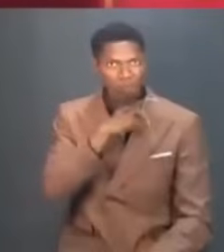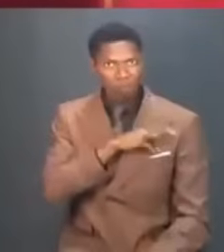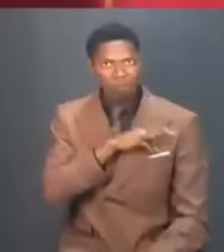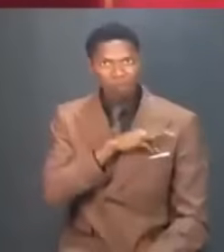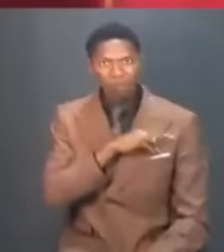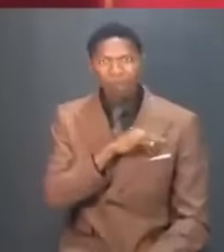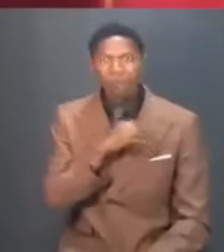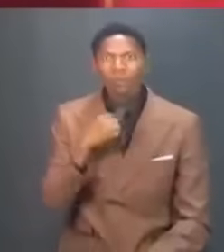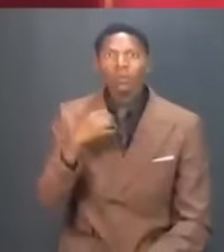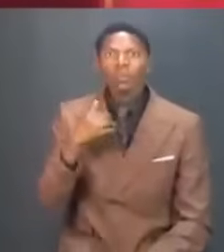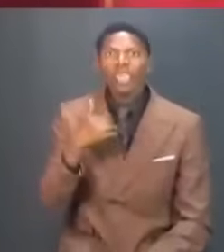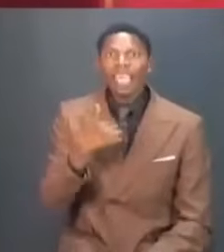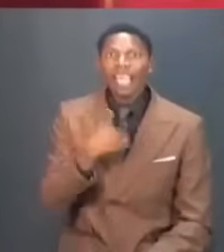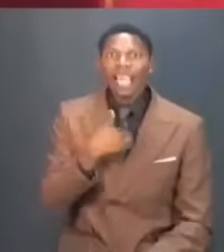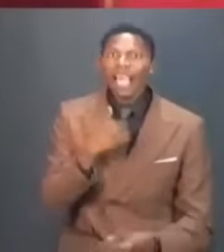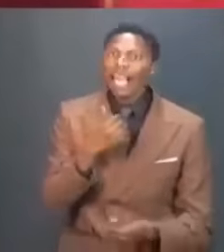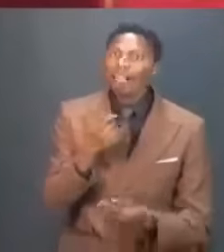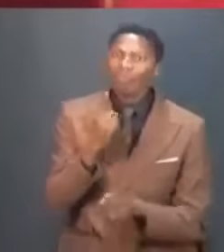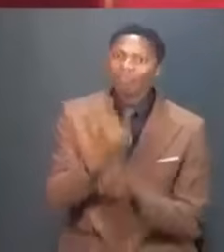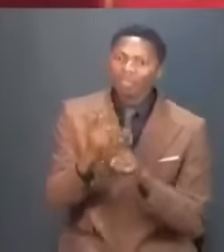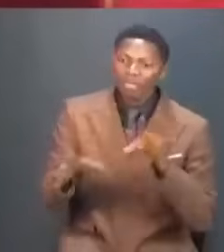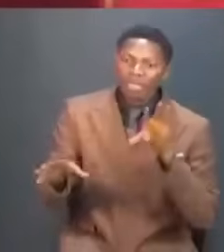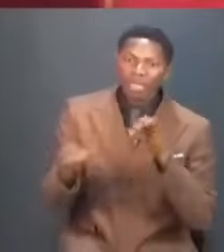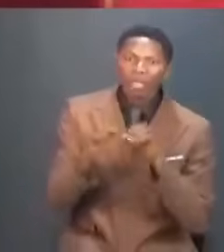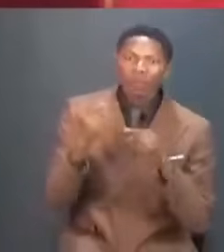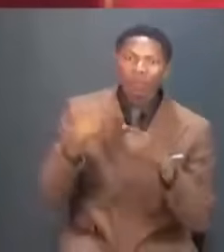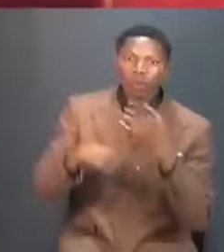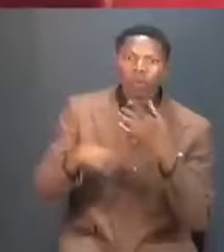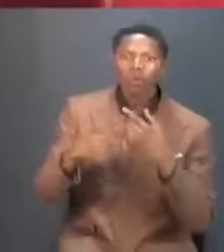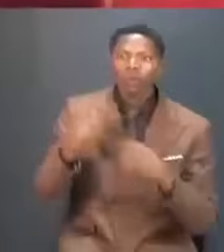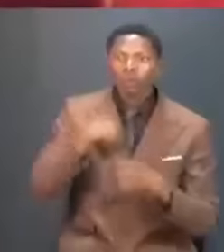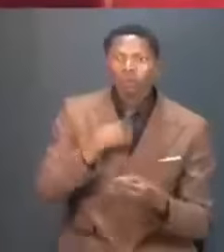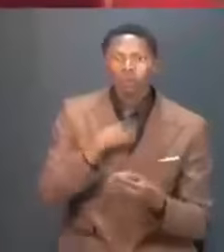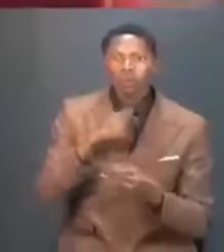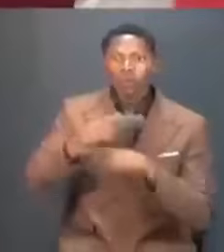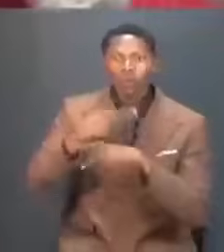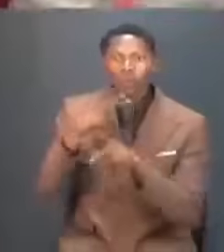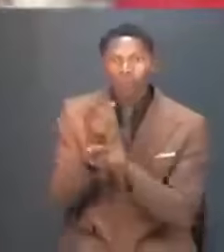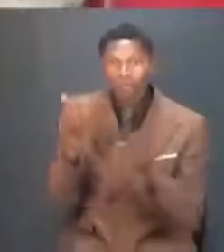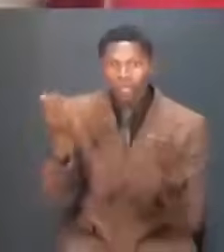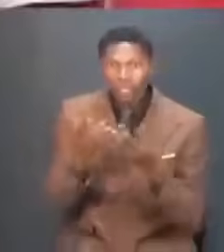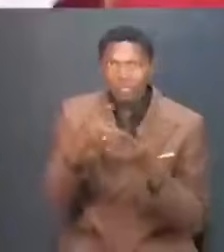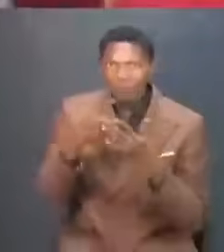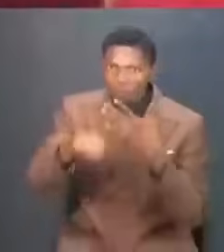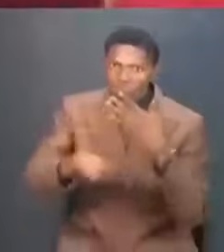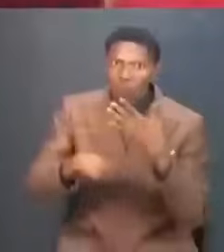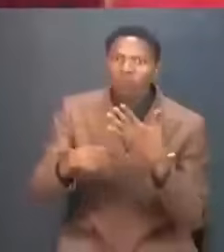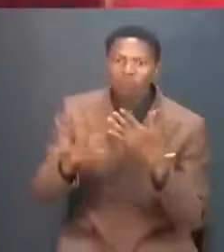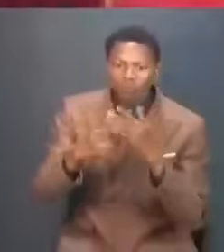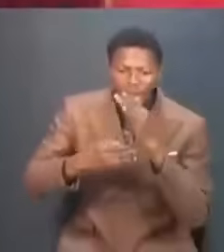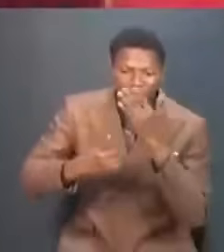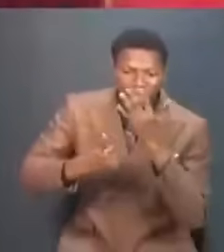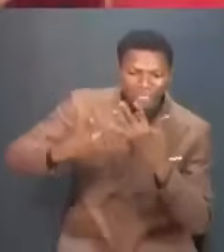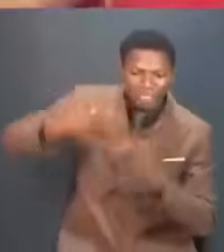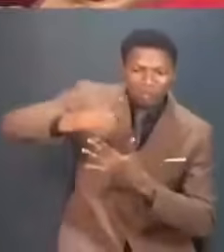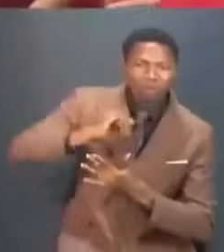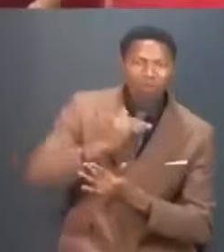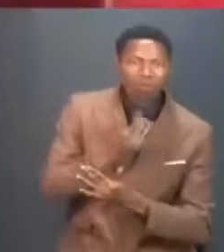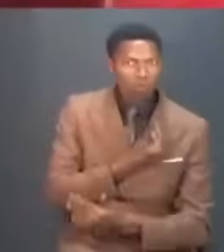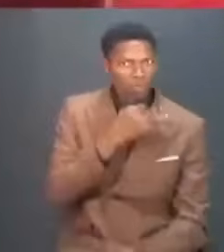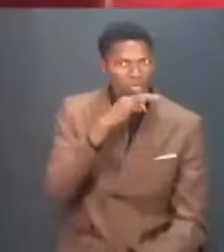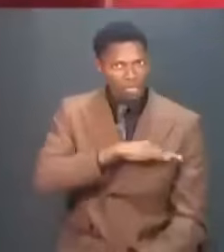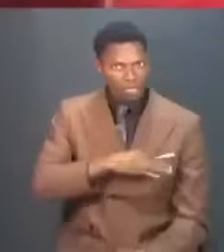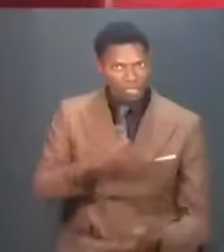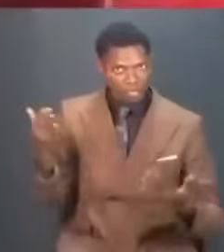are adding value to what is produced here in order to increase our incomes domestically. And that's the only